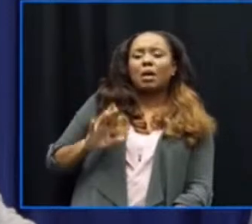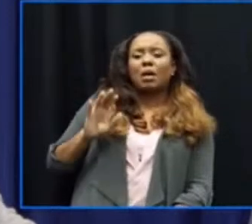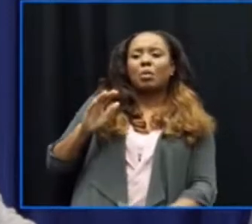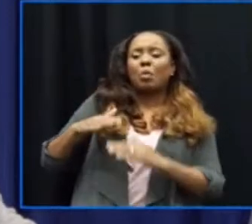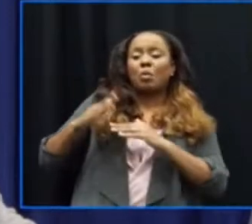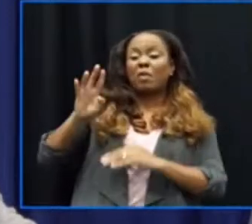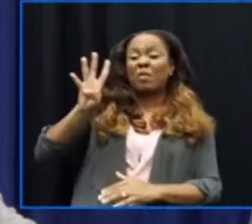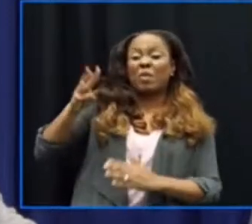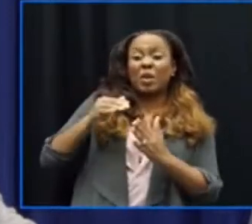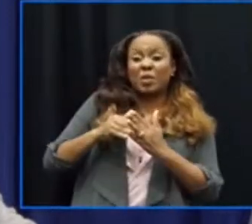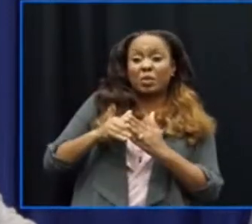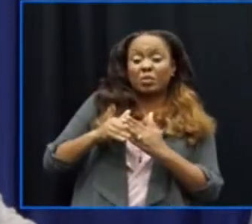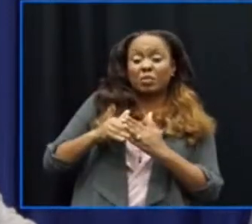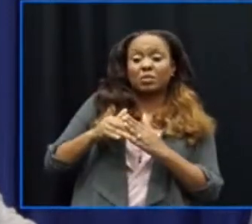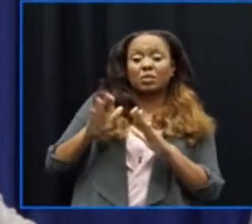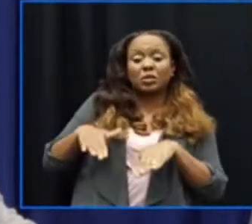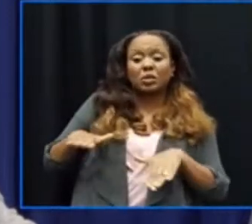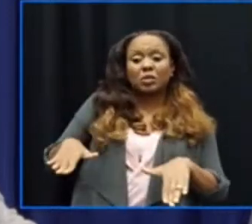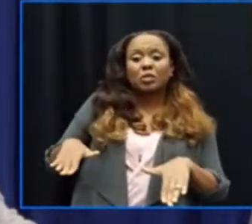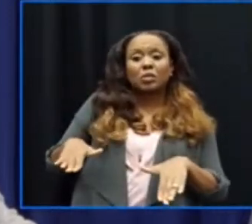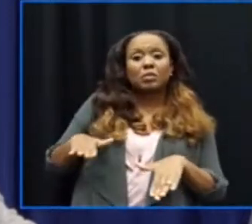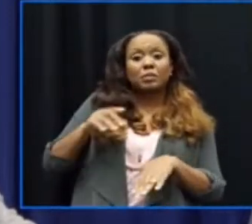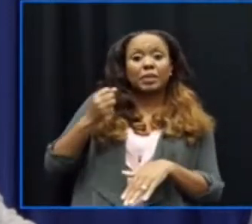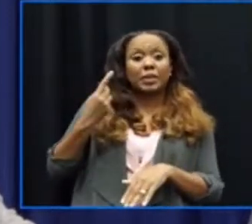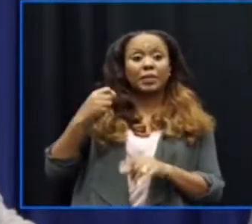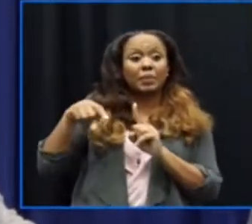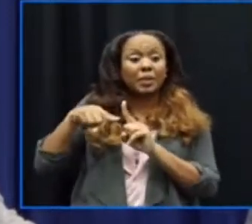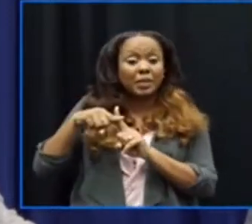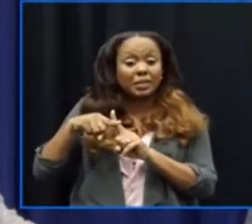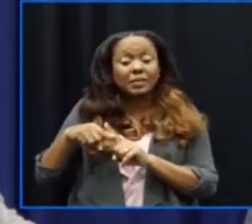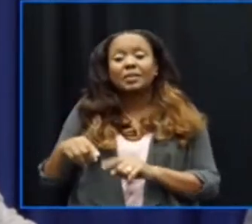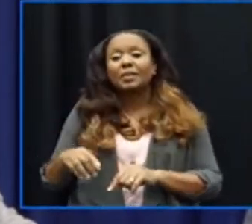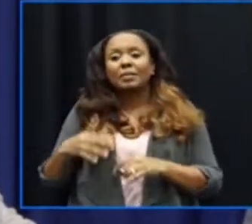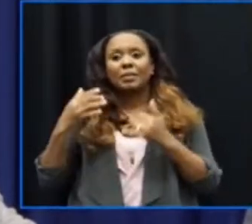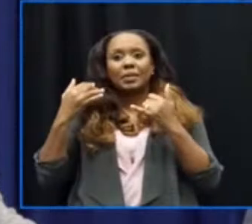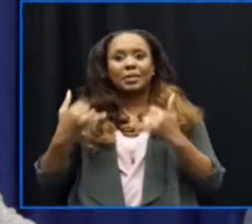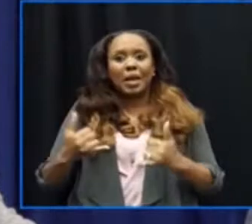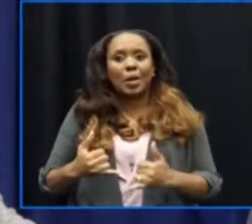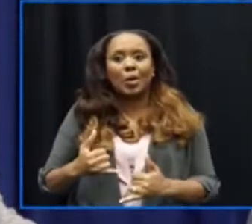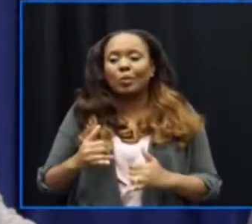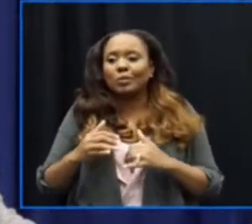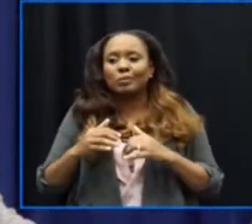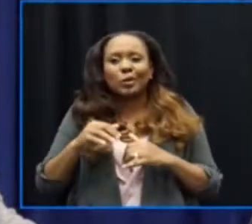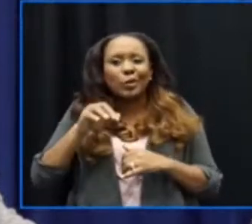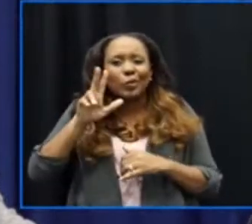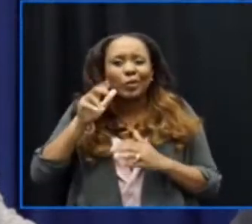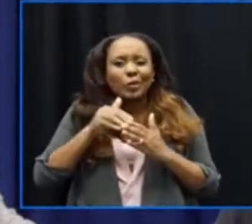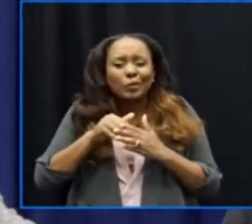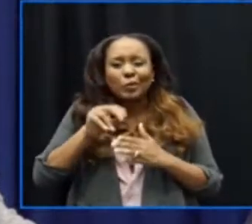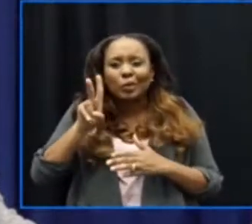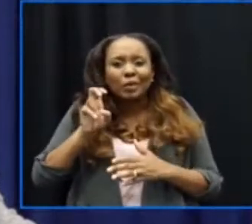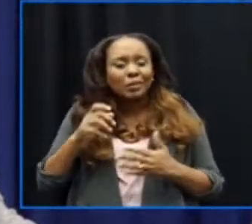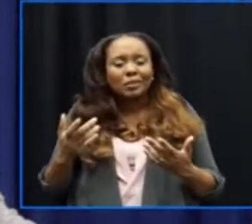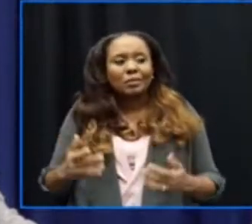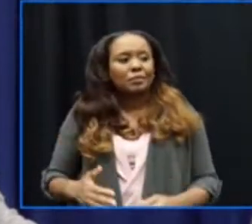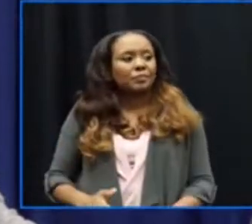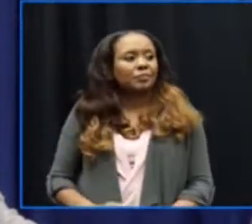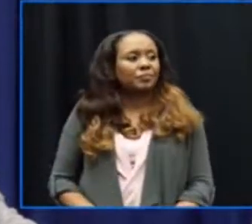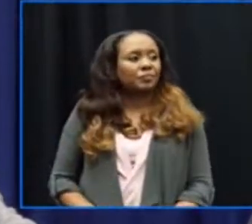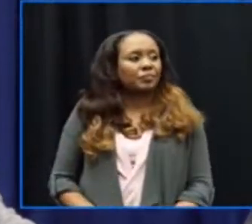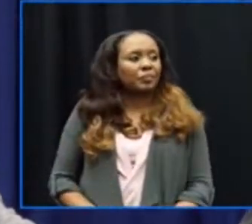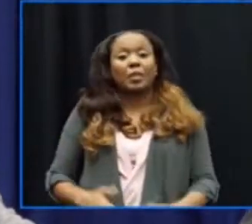real. I'm going to ask Minister Jordan to just share with us the opportunities for Barbadians to get